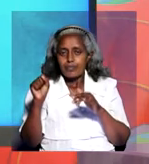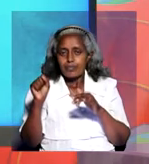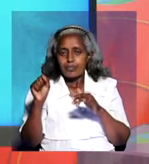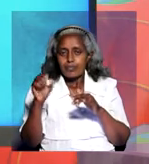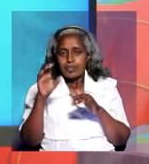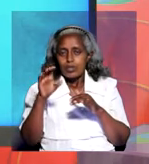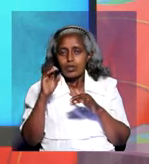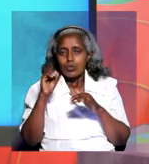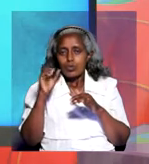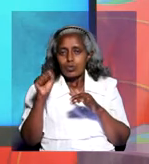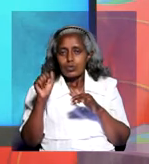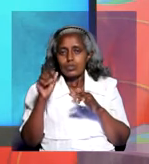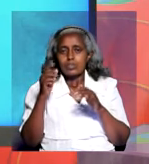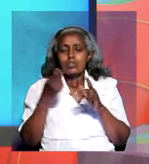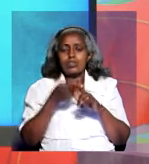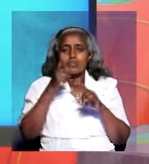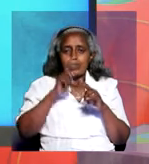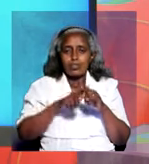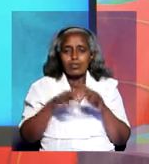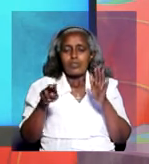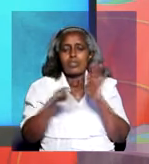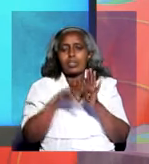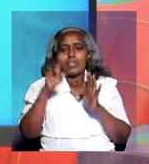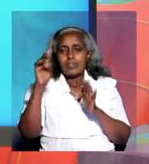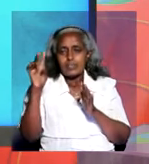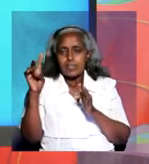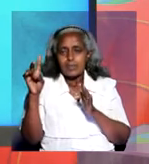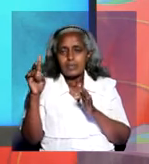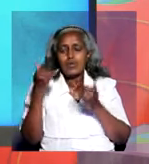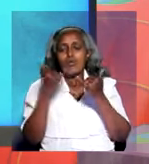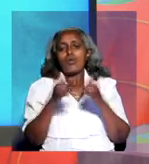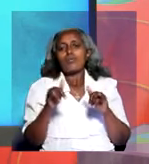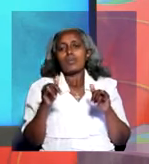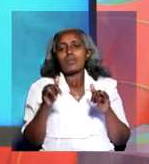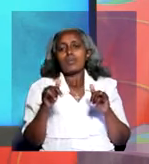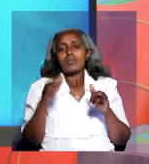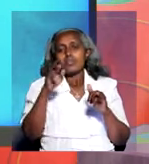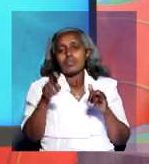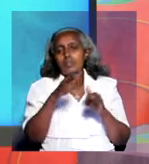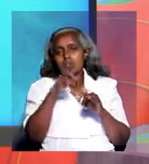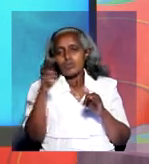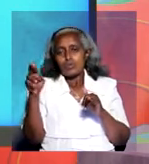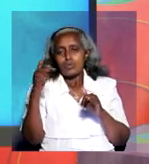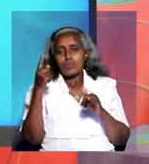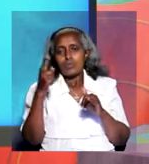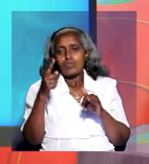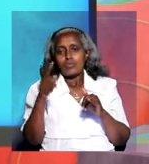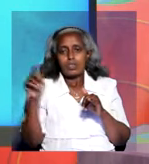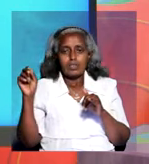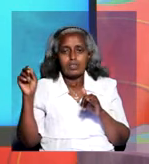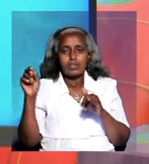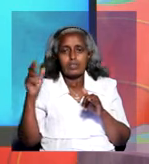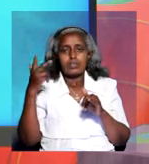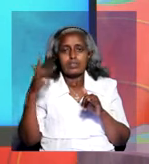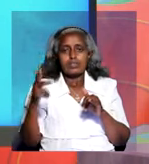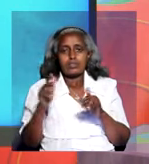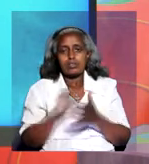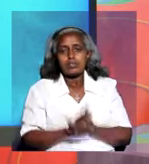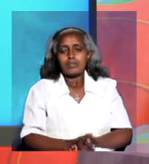cos inverse of negative 7 over the square root of